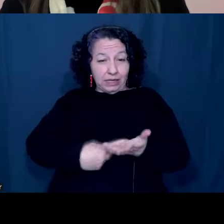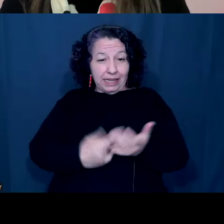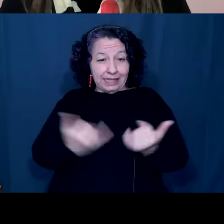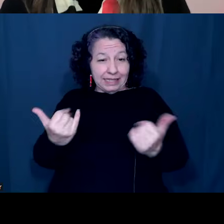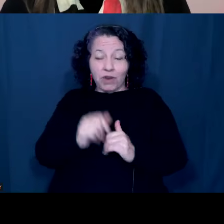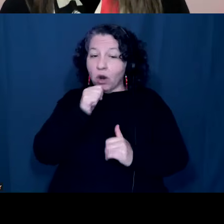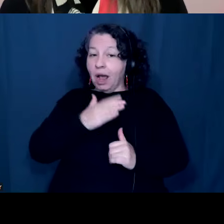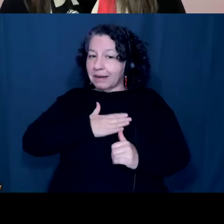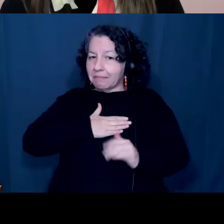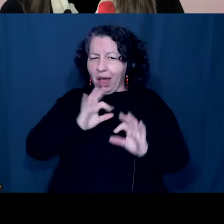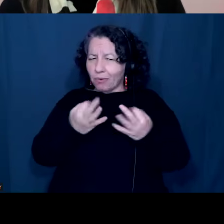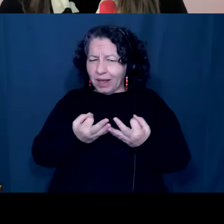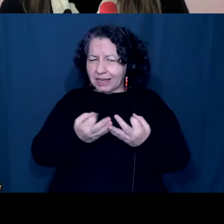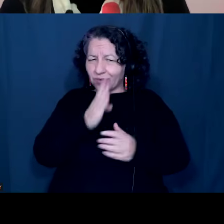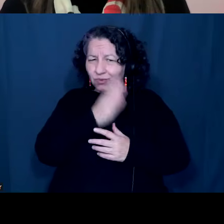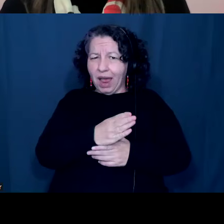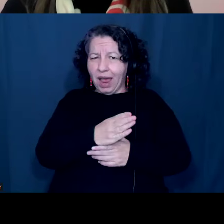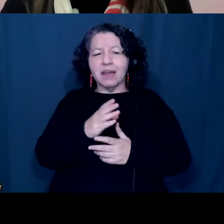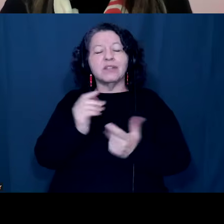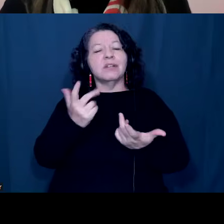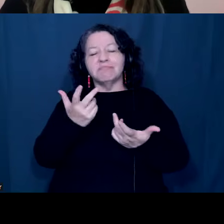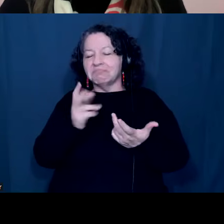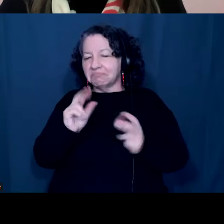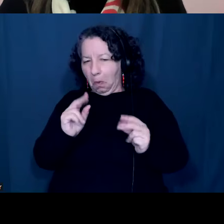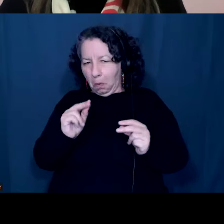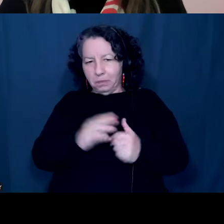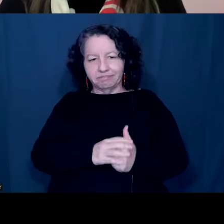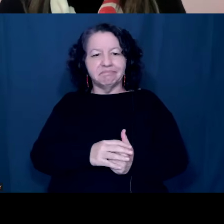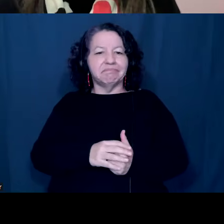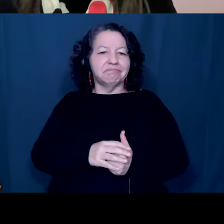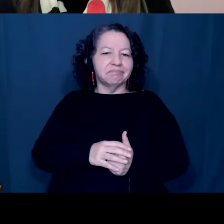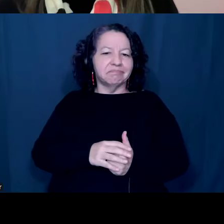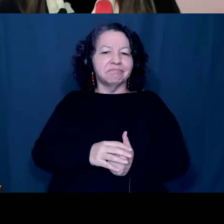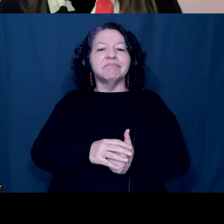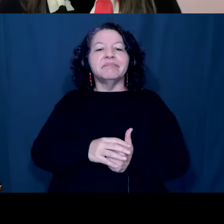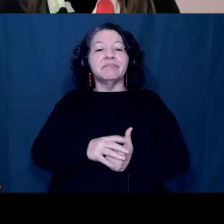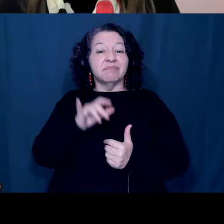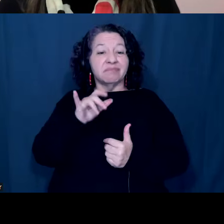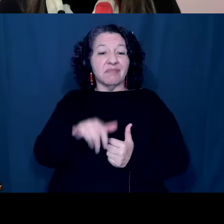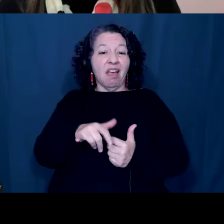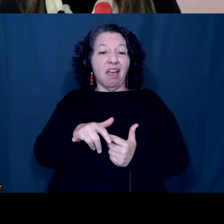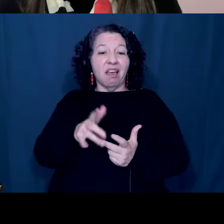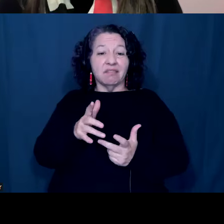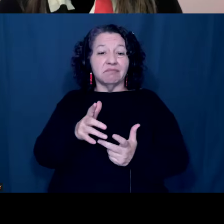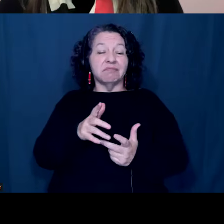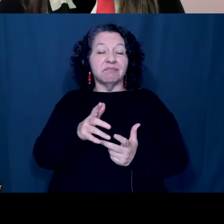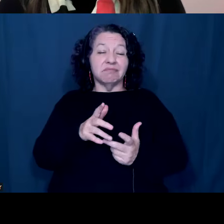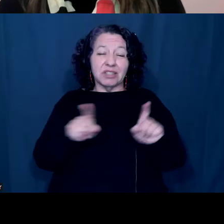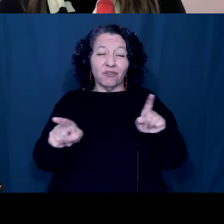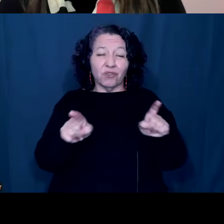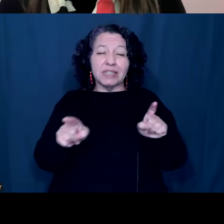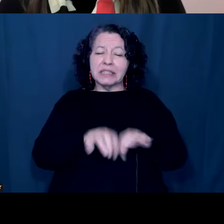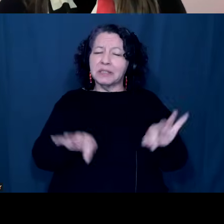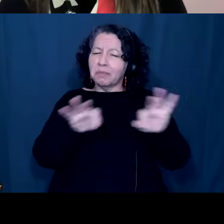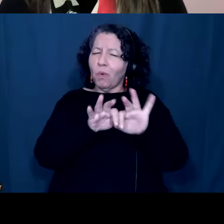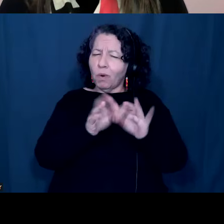relatives in a direct genealogical sense. That distinction matters, and I want to be honest